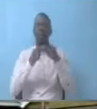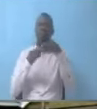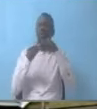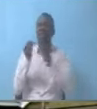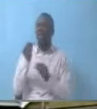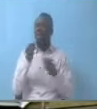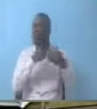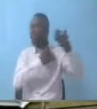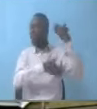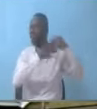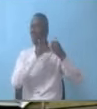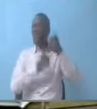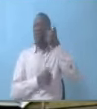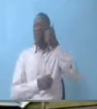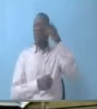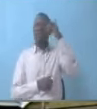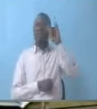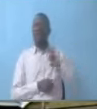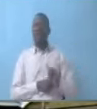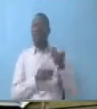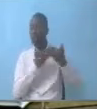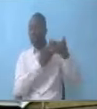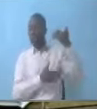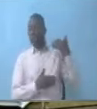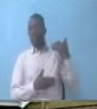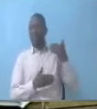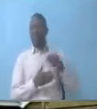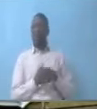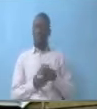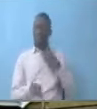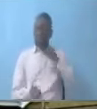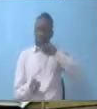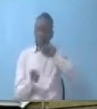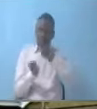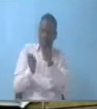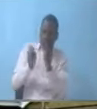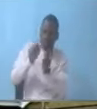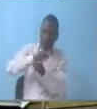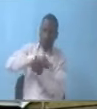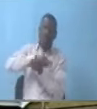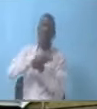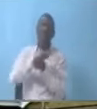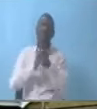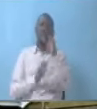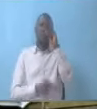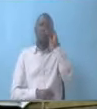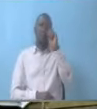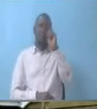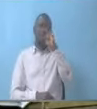They amended the decree, gave it a limitless